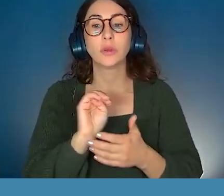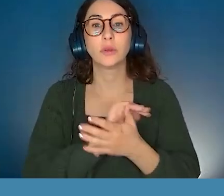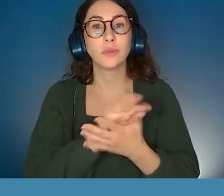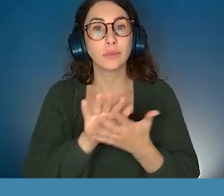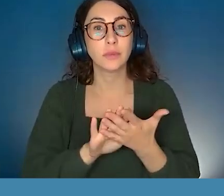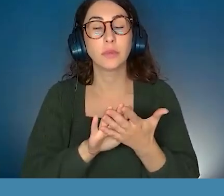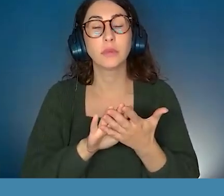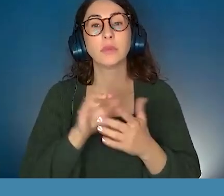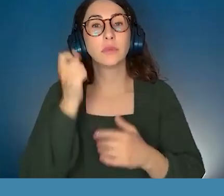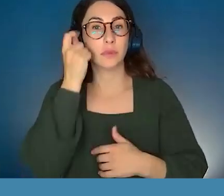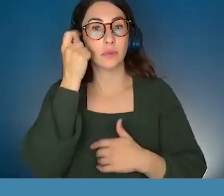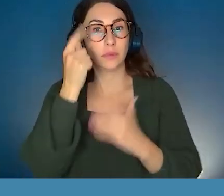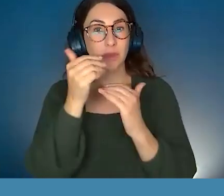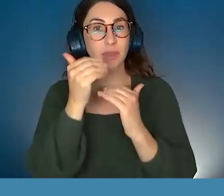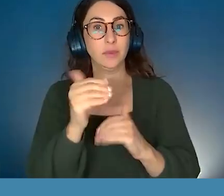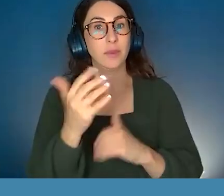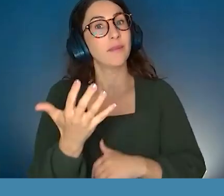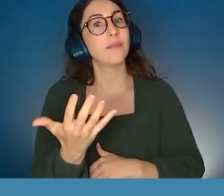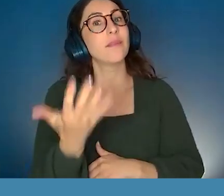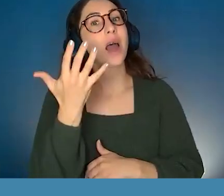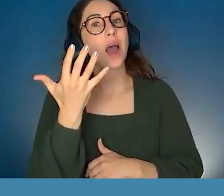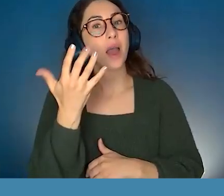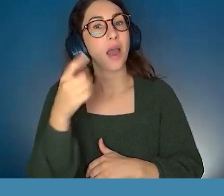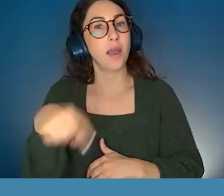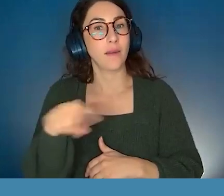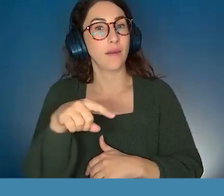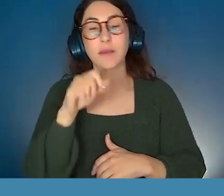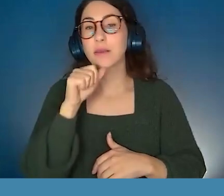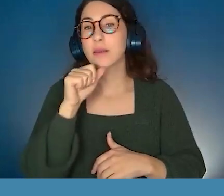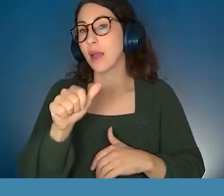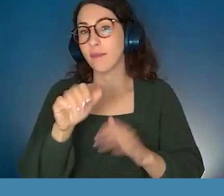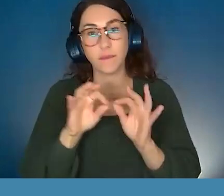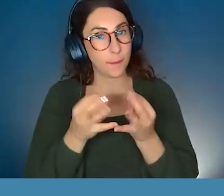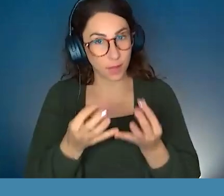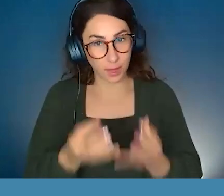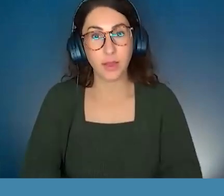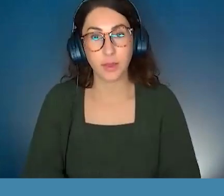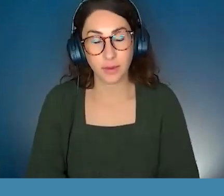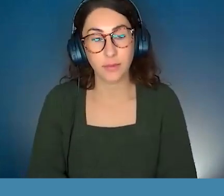more than 5 individuals who are not related.